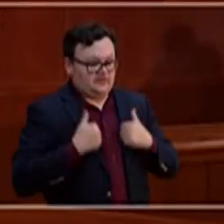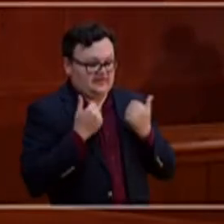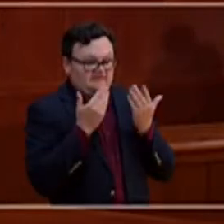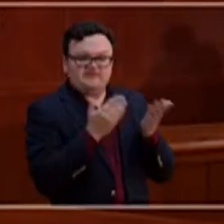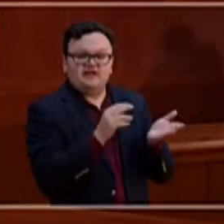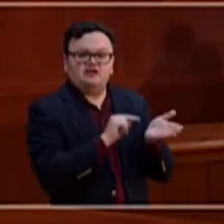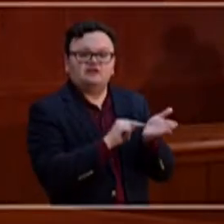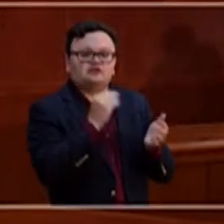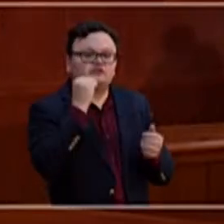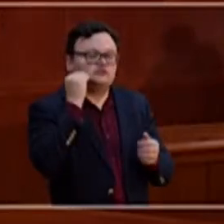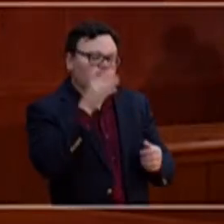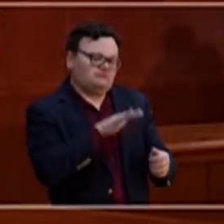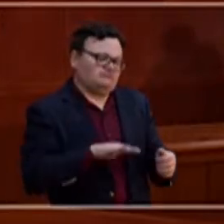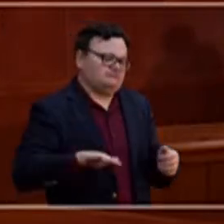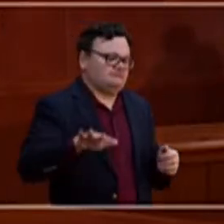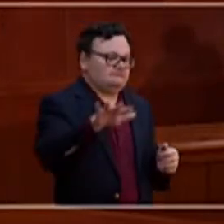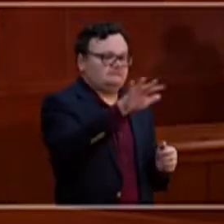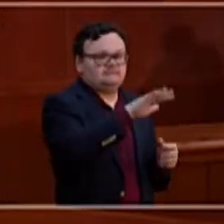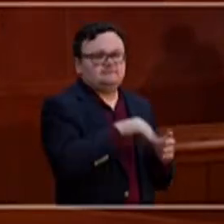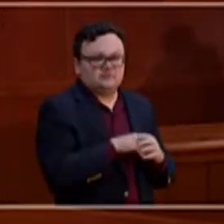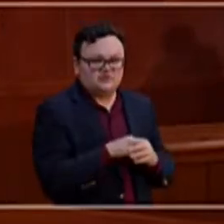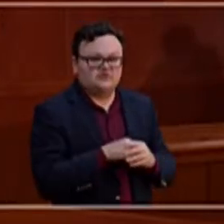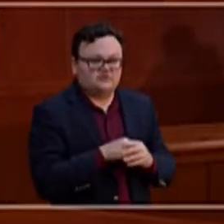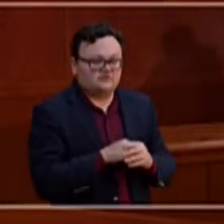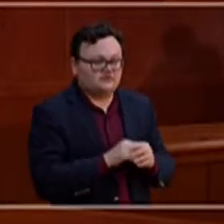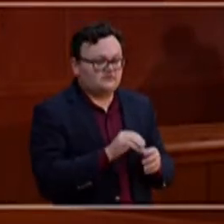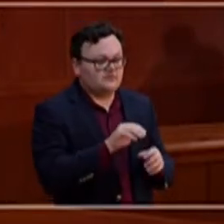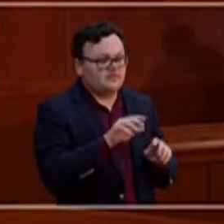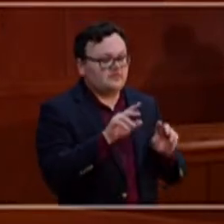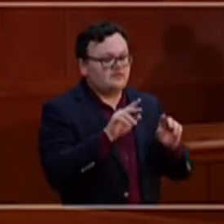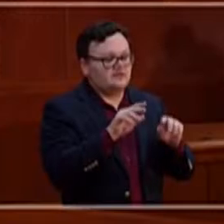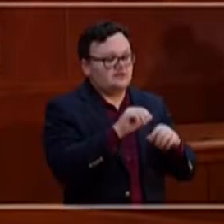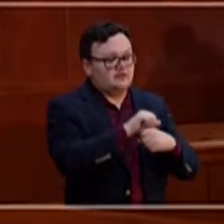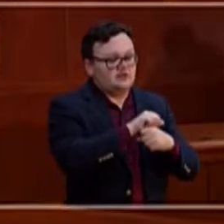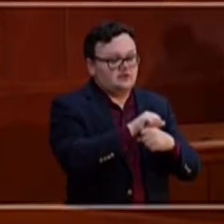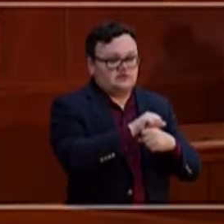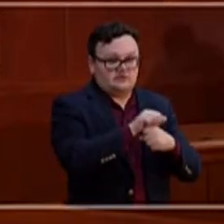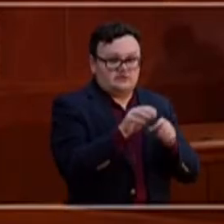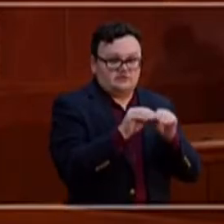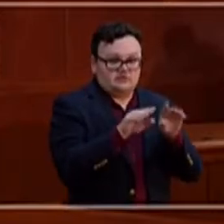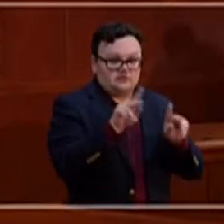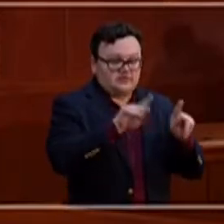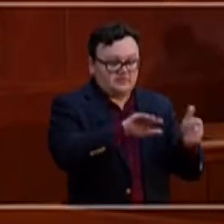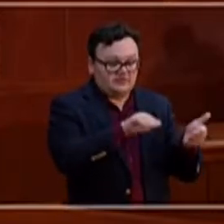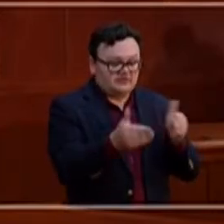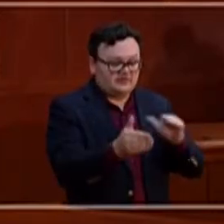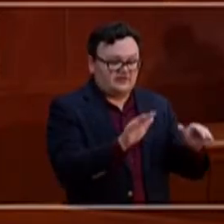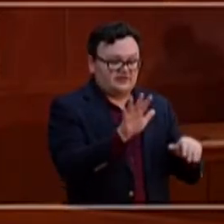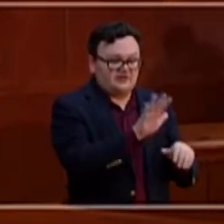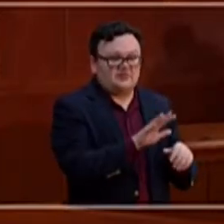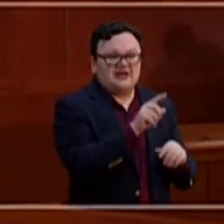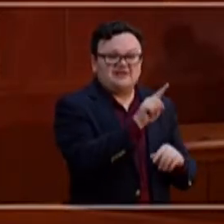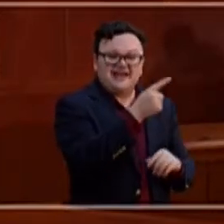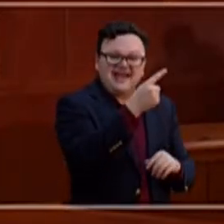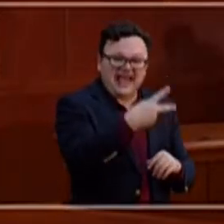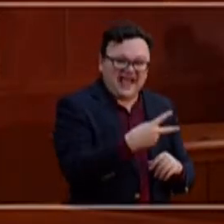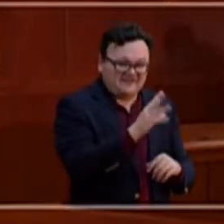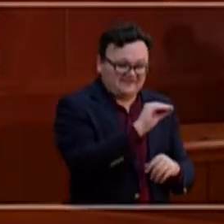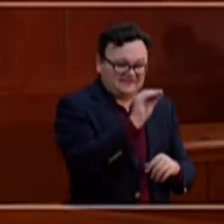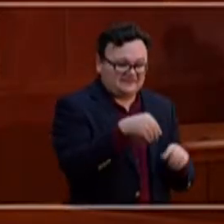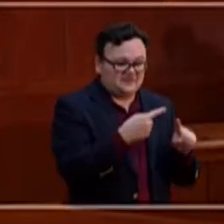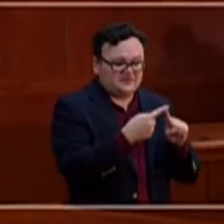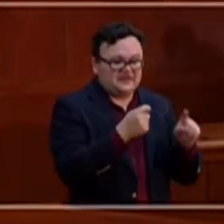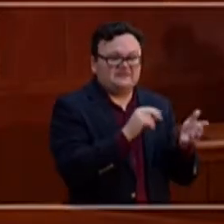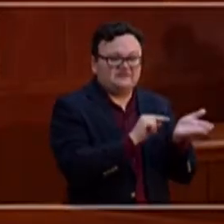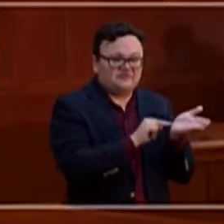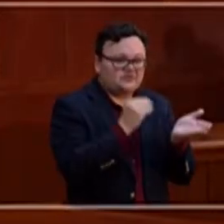represent, almost half of the COVID-related fatalities just out of that one group. And so we want to be able to help as best